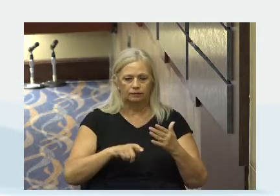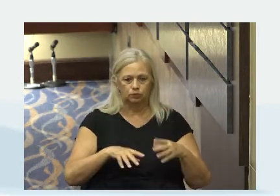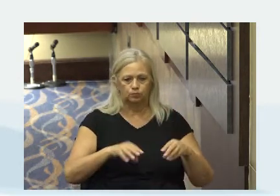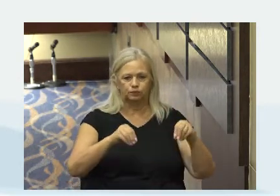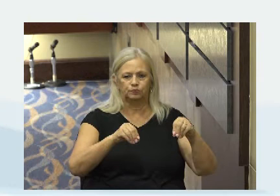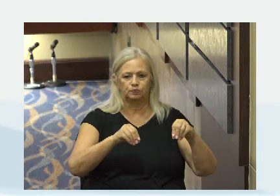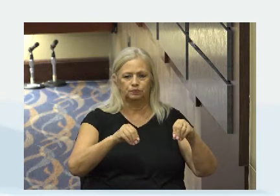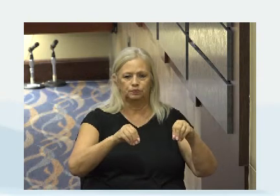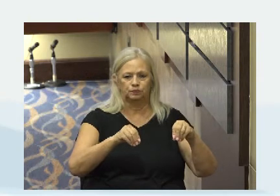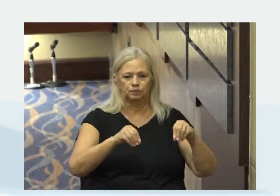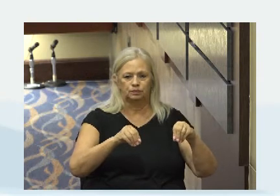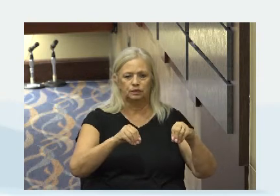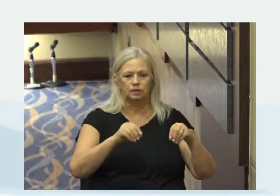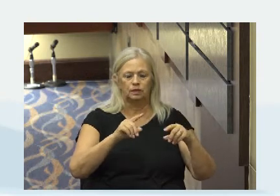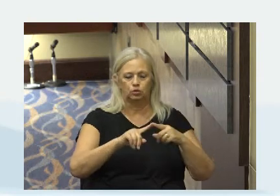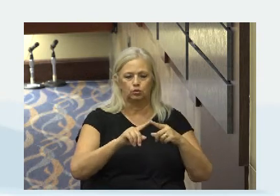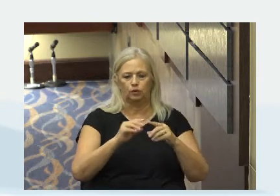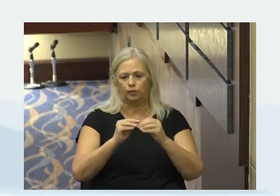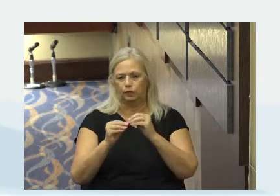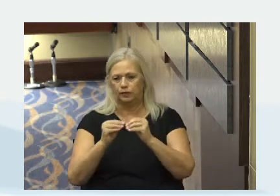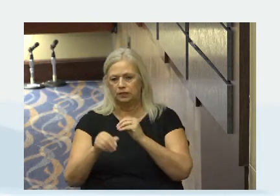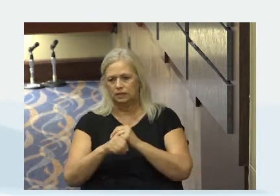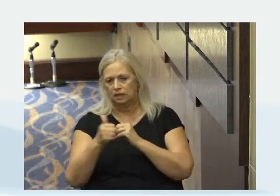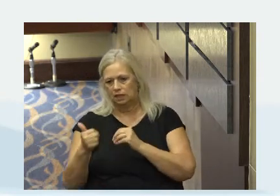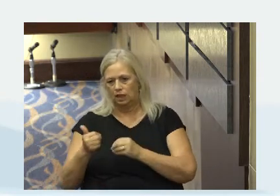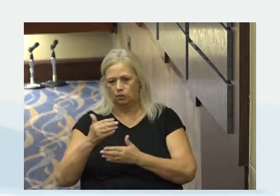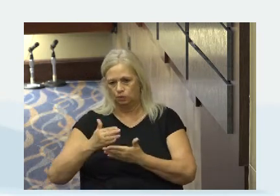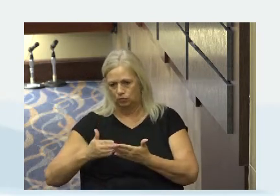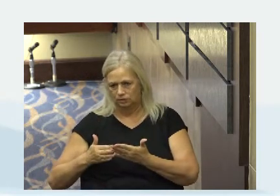steal parts to fix other sections of it.